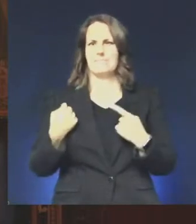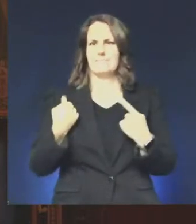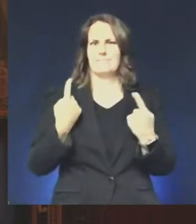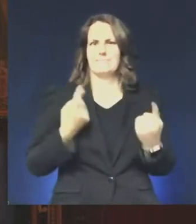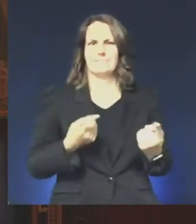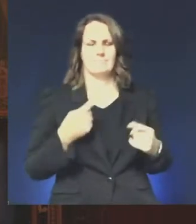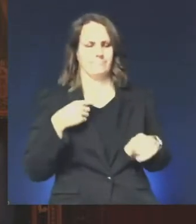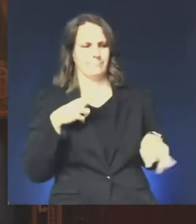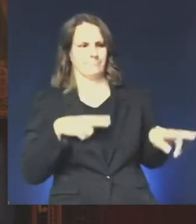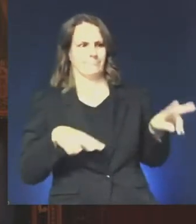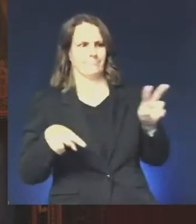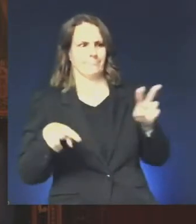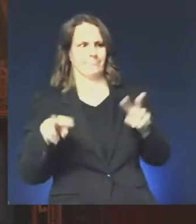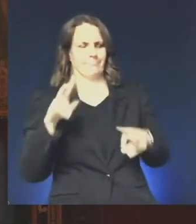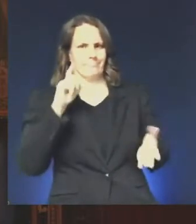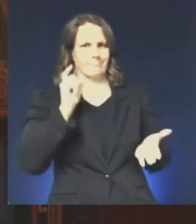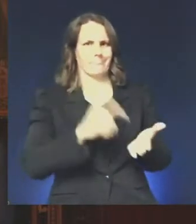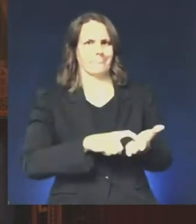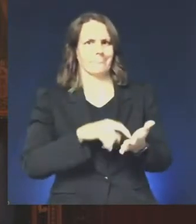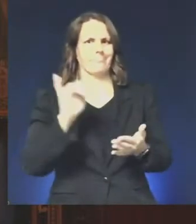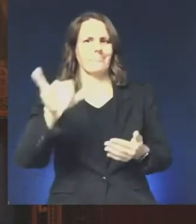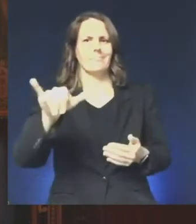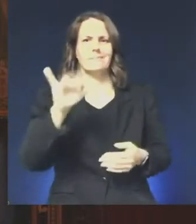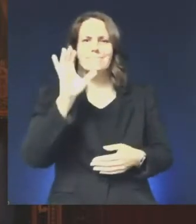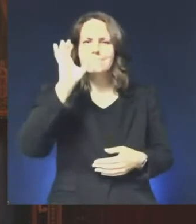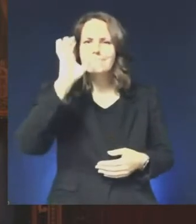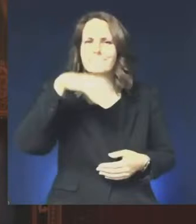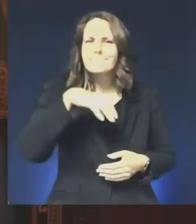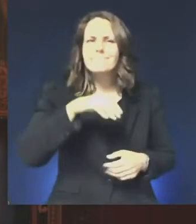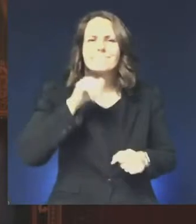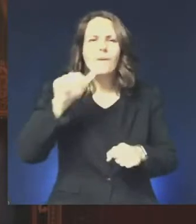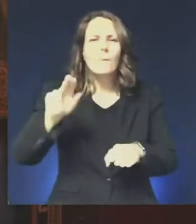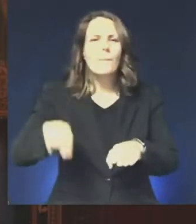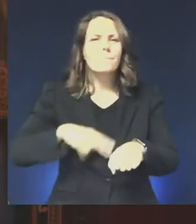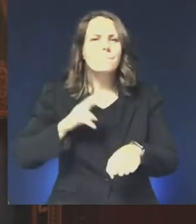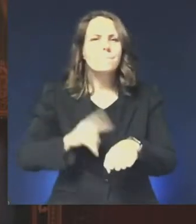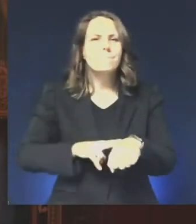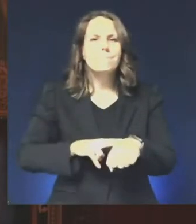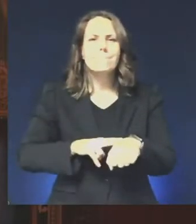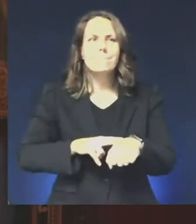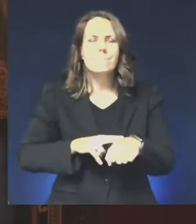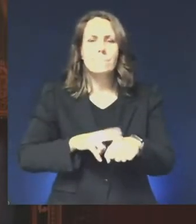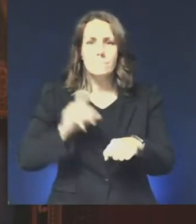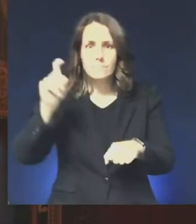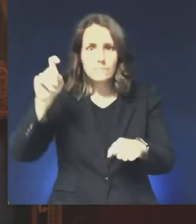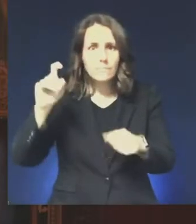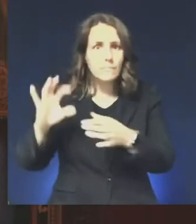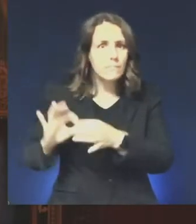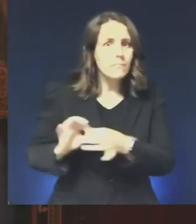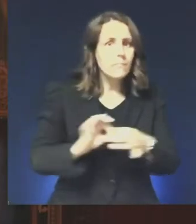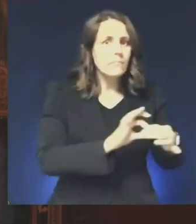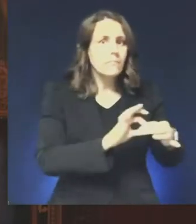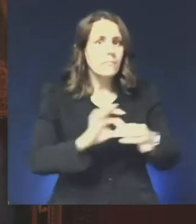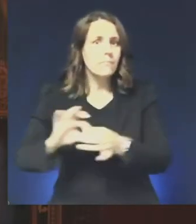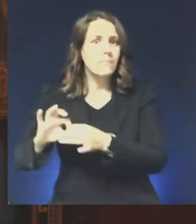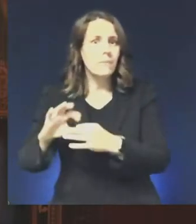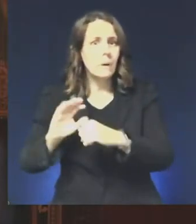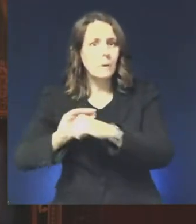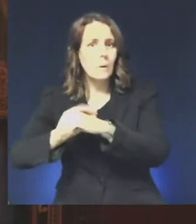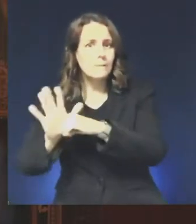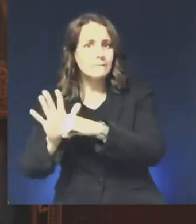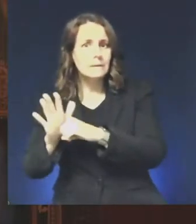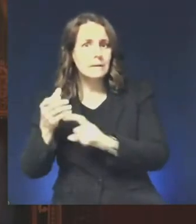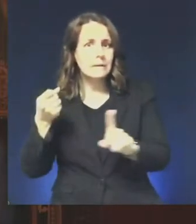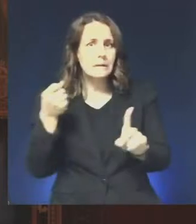infections. So it actually adds some urgency to the precautions we must take to prevent transmission